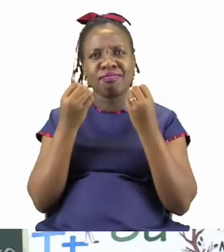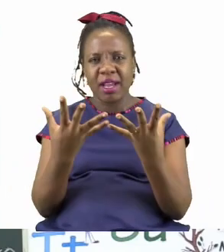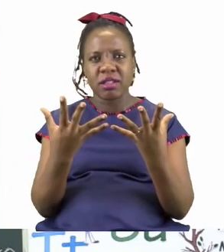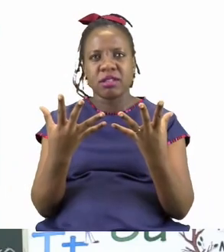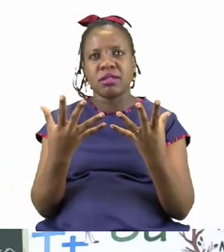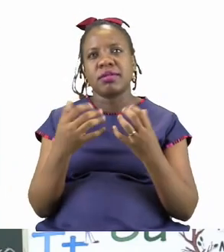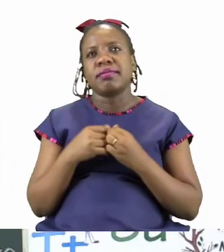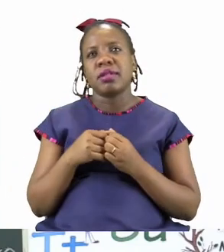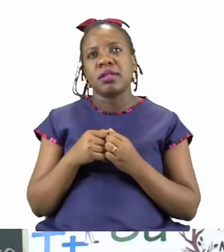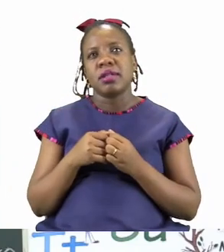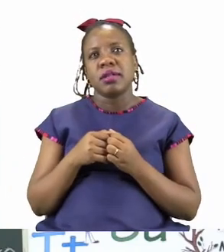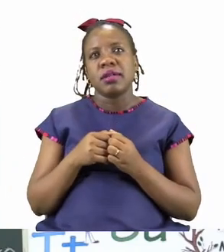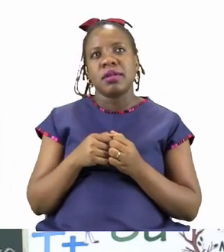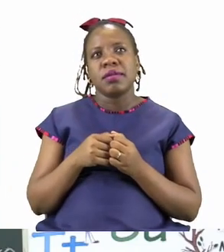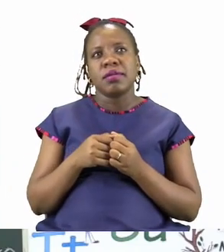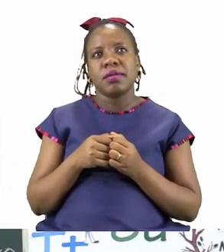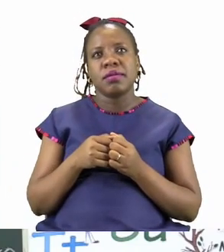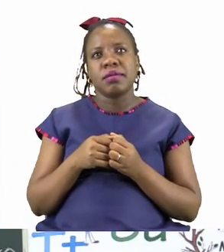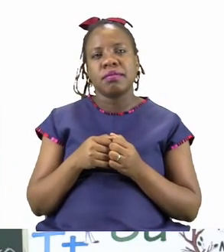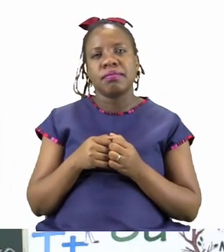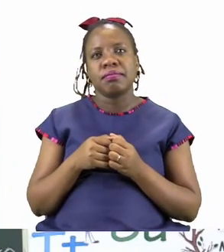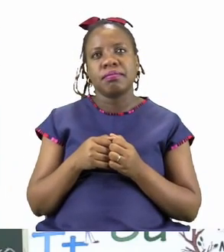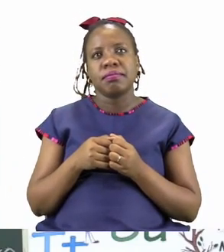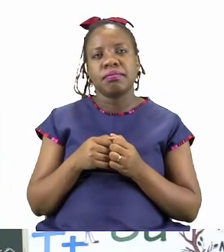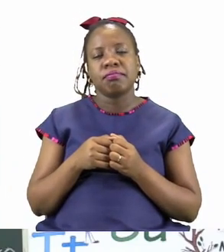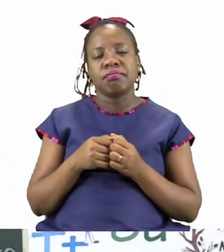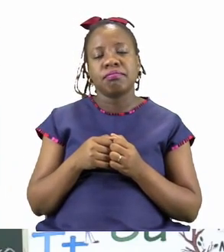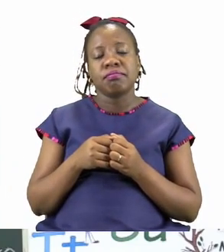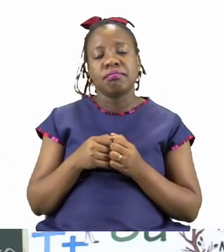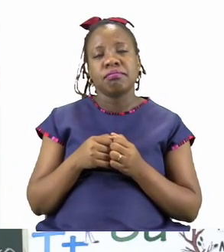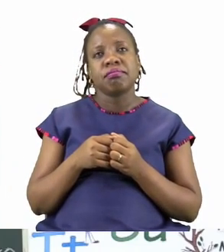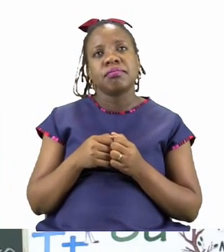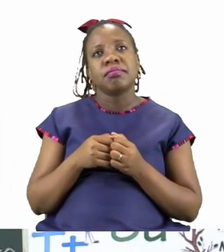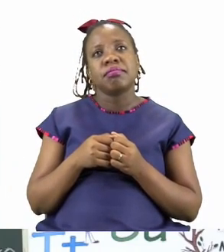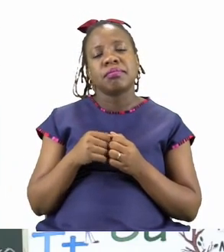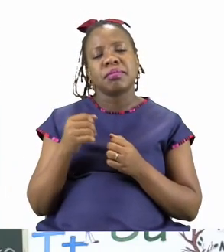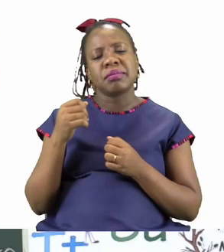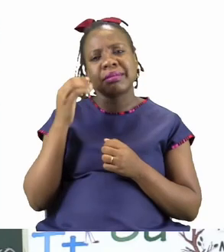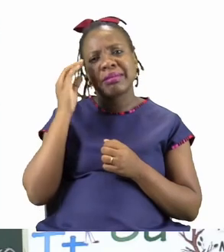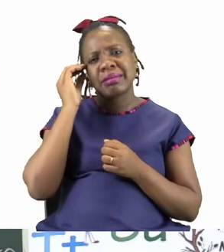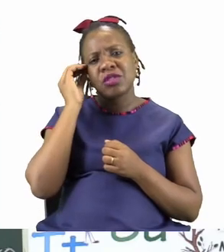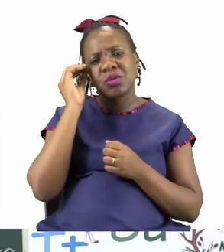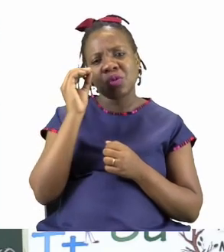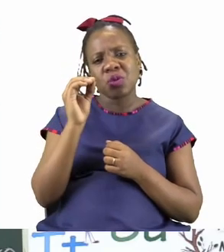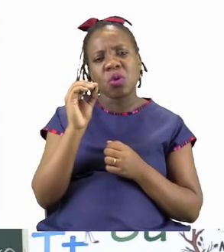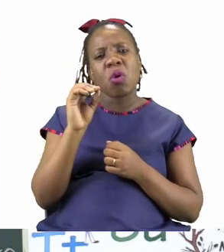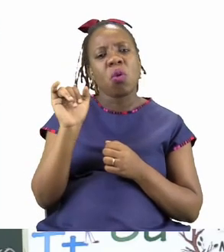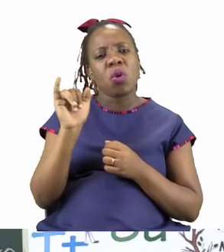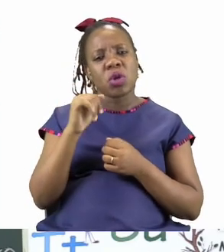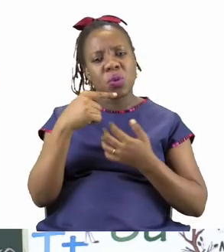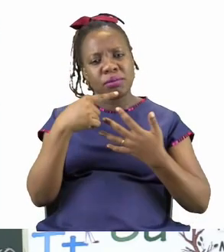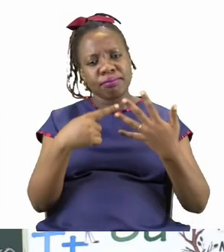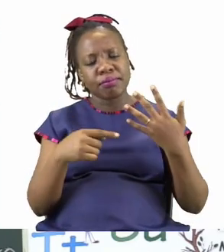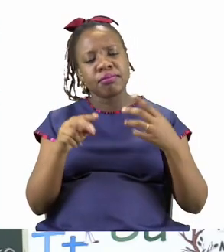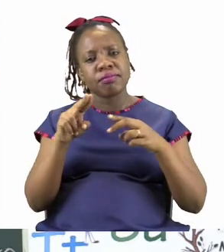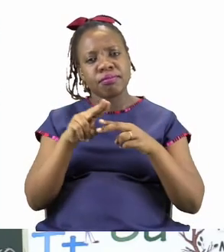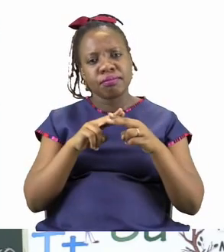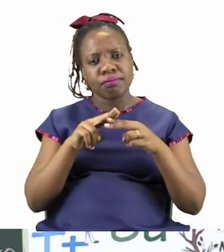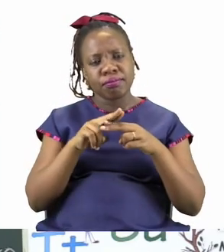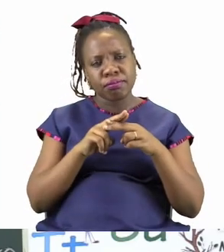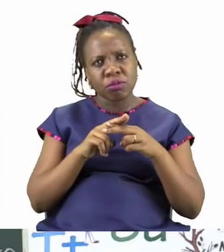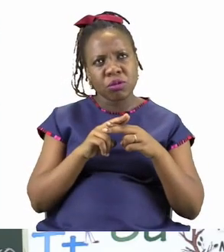quantifier to use, you can always go back to the top of the page and you can look at those examples. Now